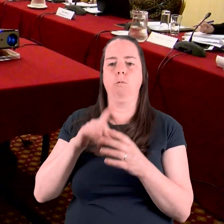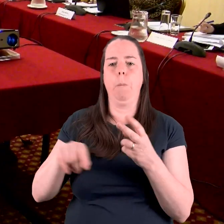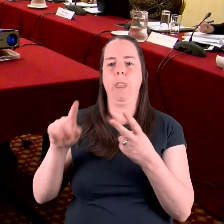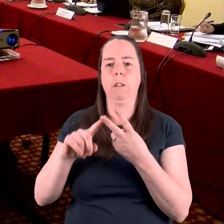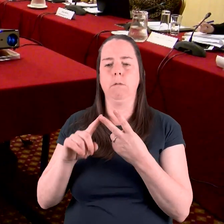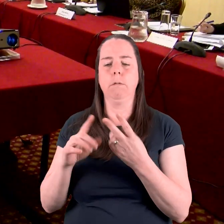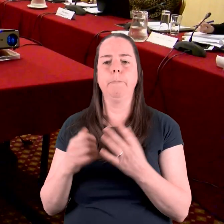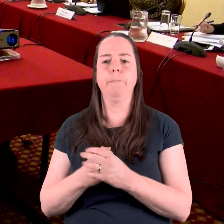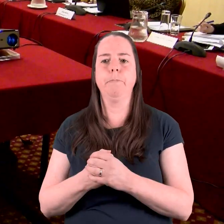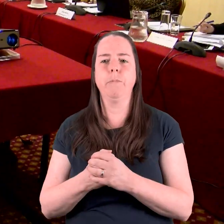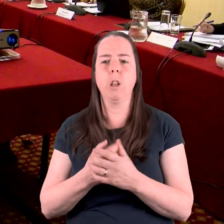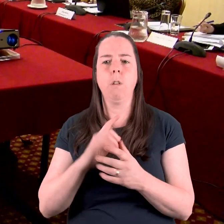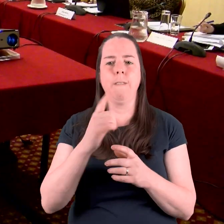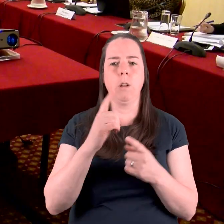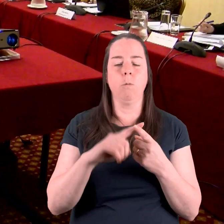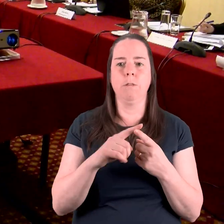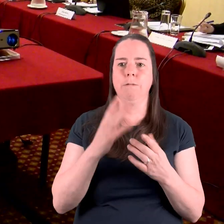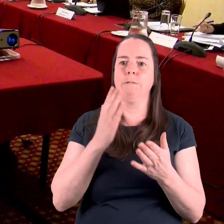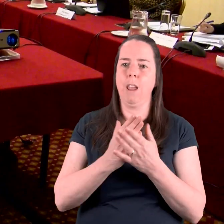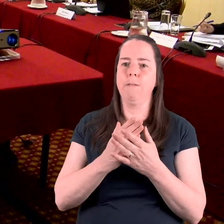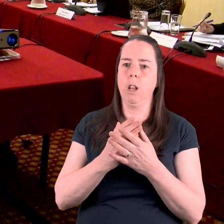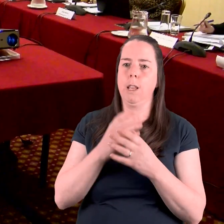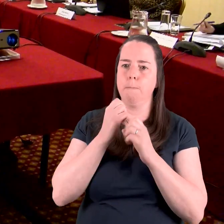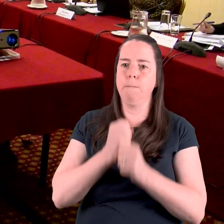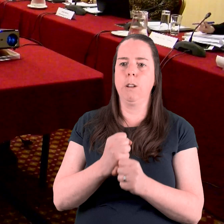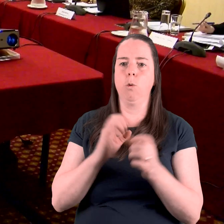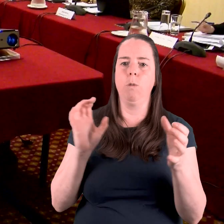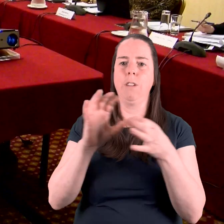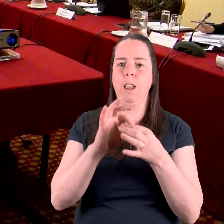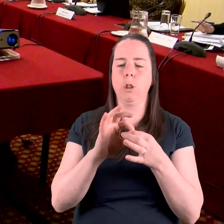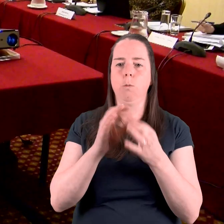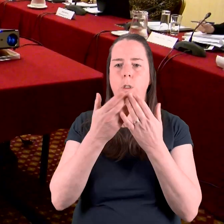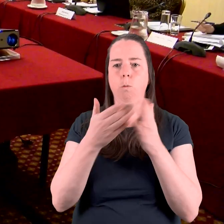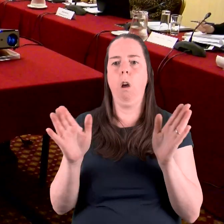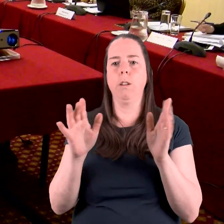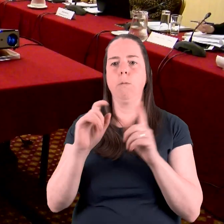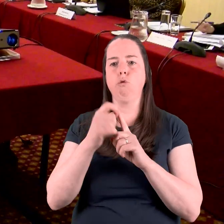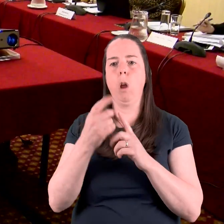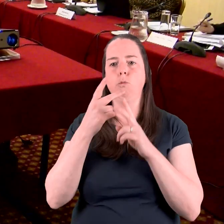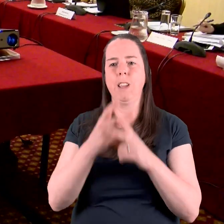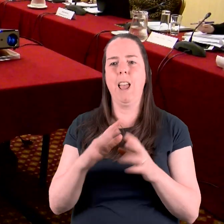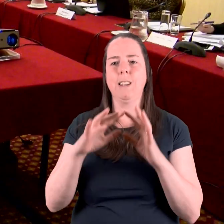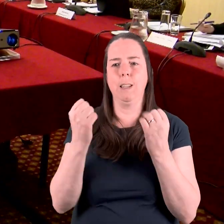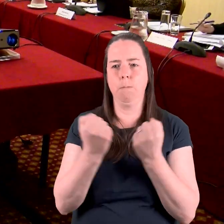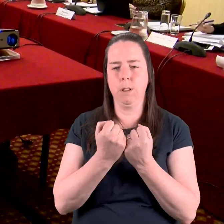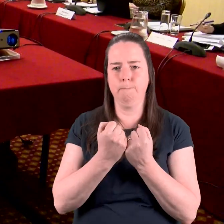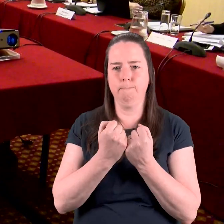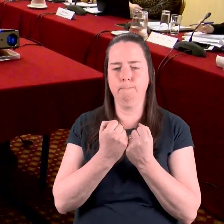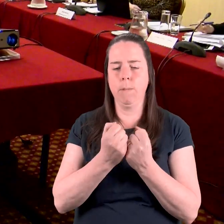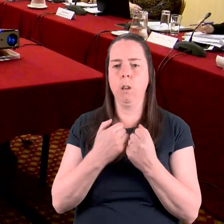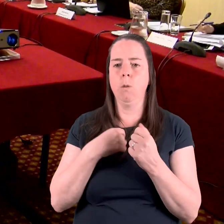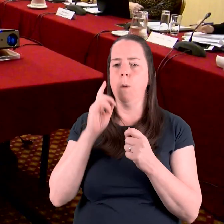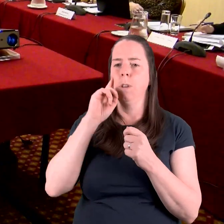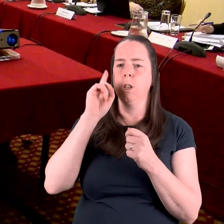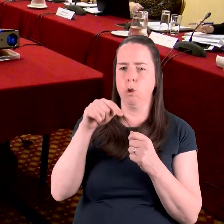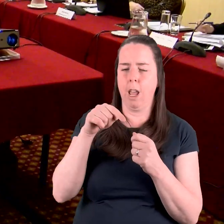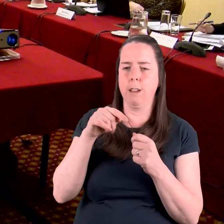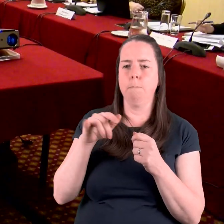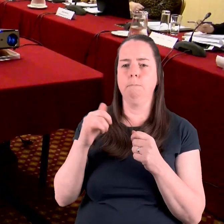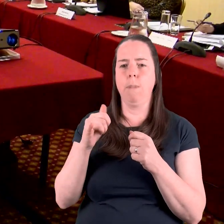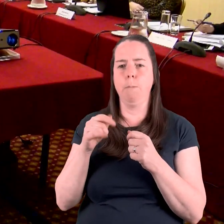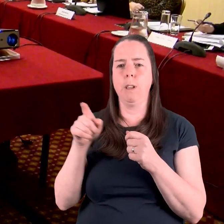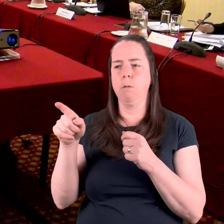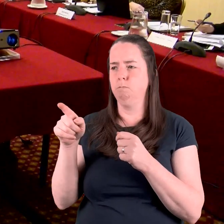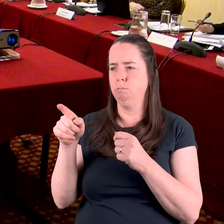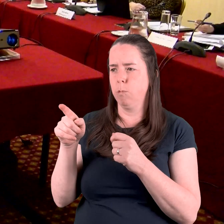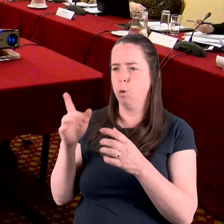benefit from that. Thank you very much. So on the first one, I think we can definitely commit to engaging with the wider primary care teams.